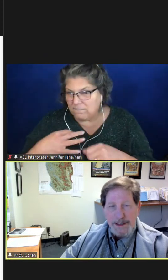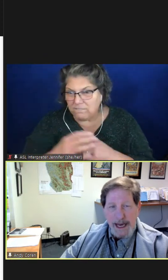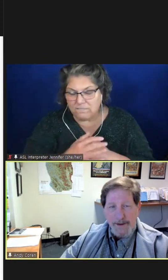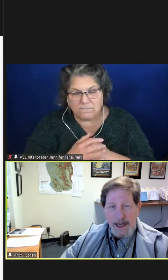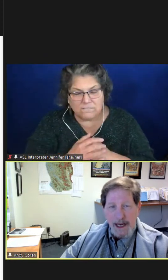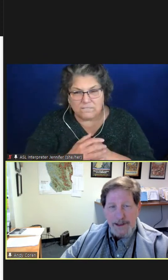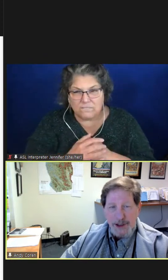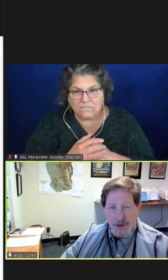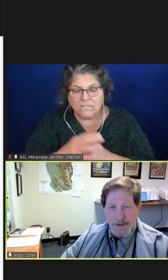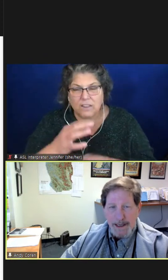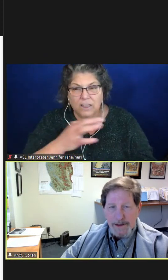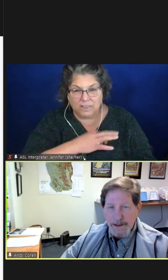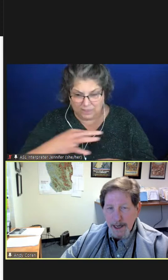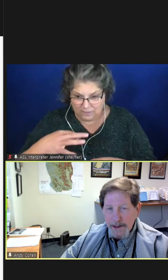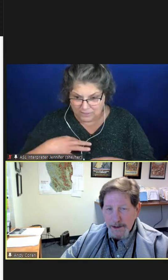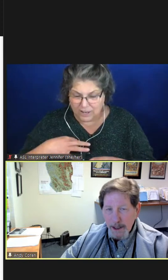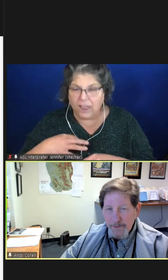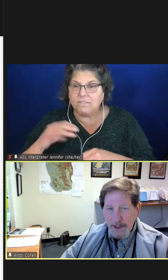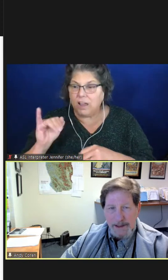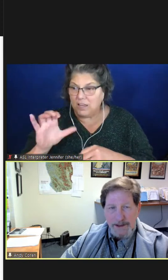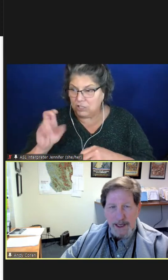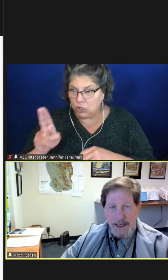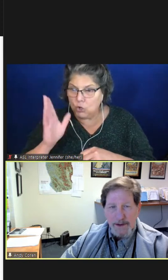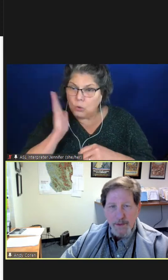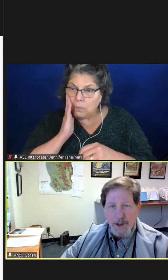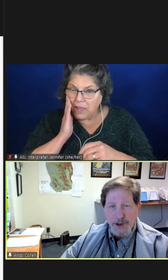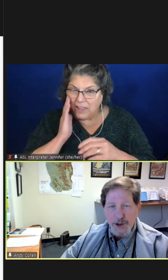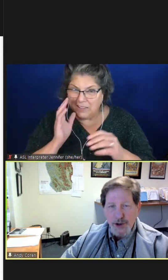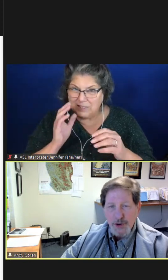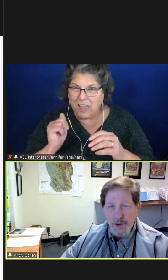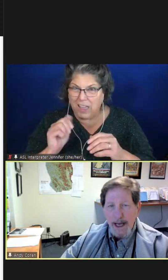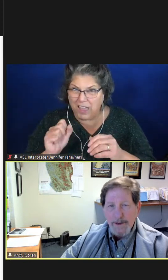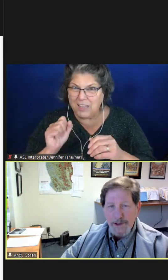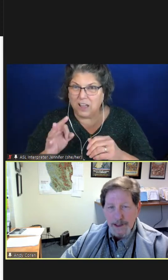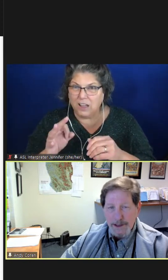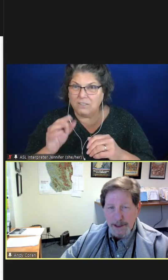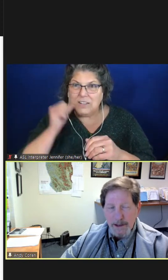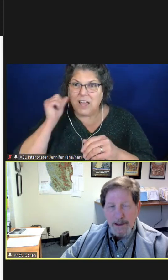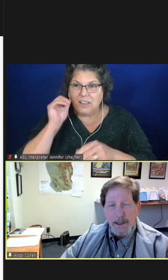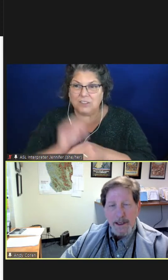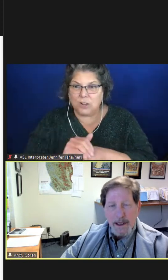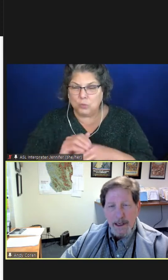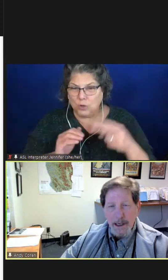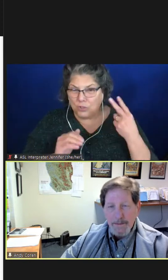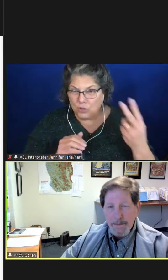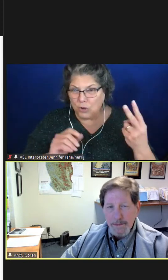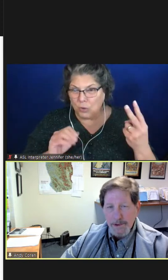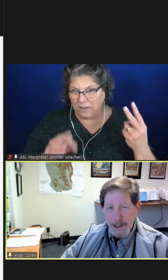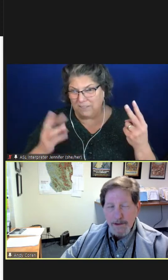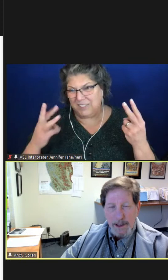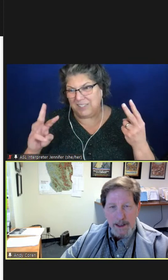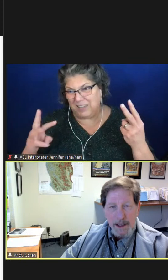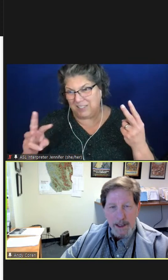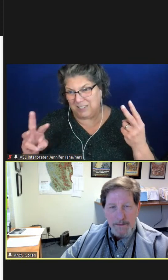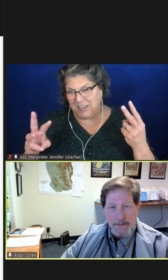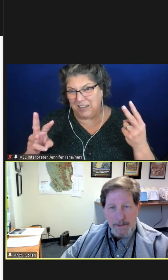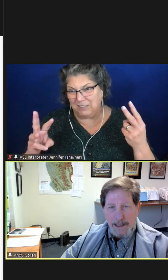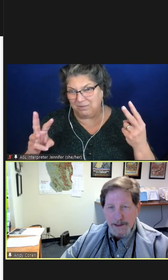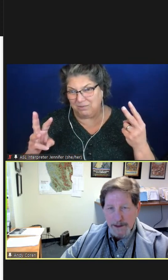available staffed ICU beds as of last night was 2 out of 16